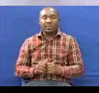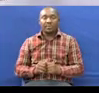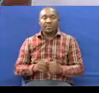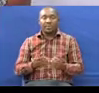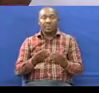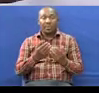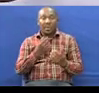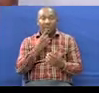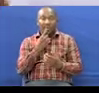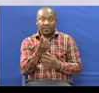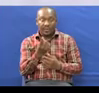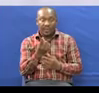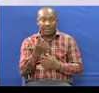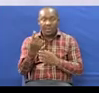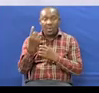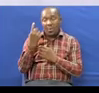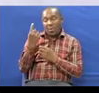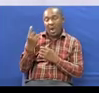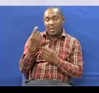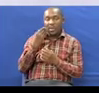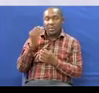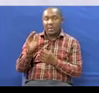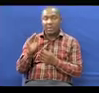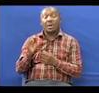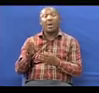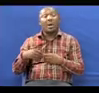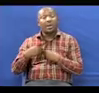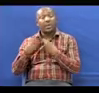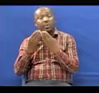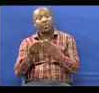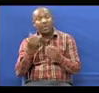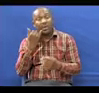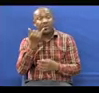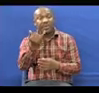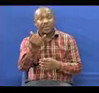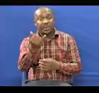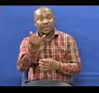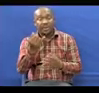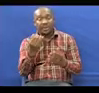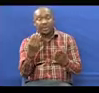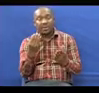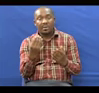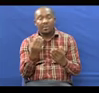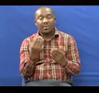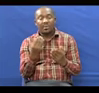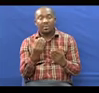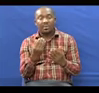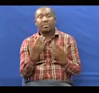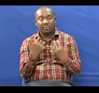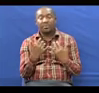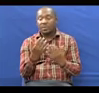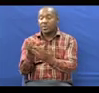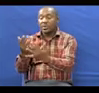the population pyramids. I said one of the importance of the population pyramids is that it provides informations.